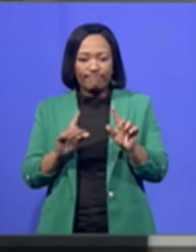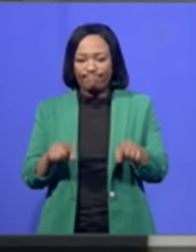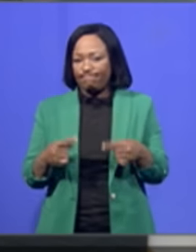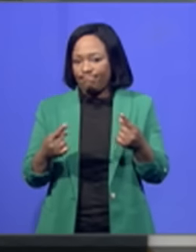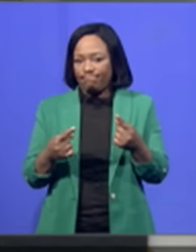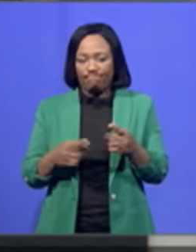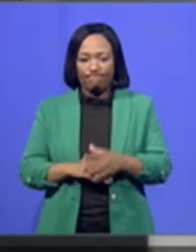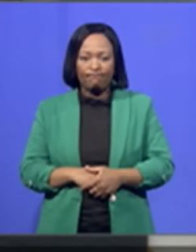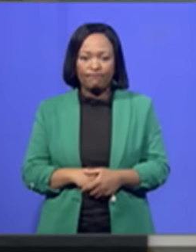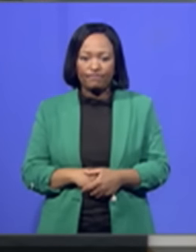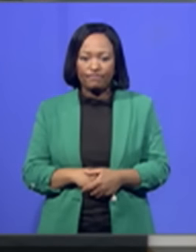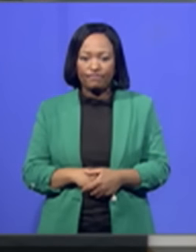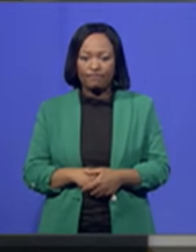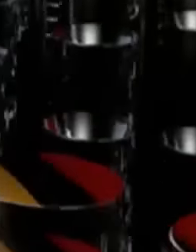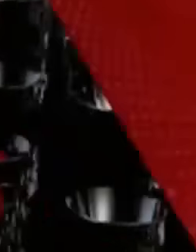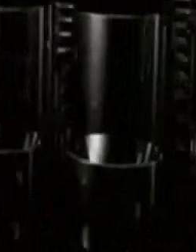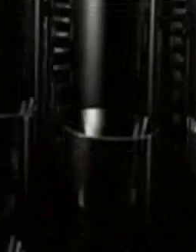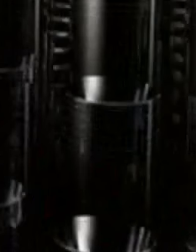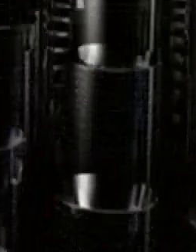workforce.